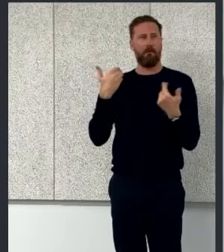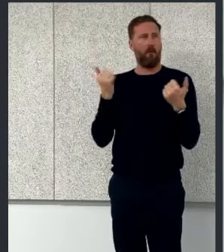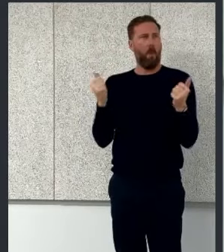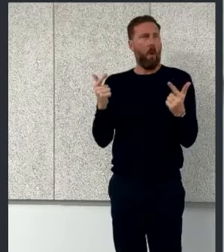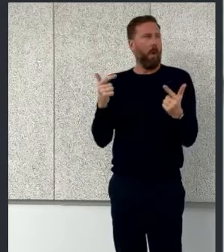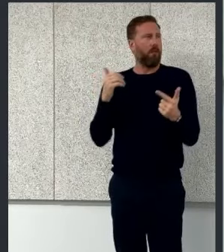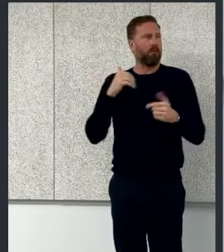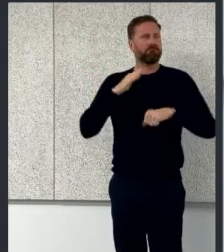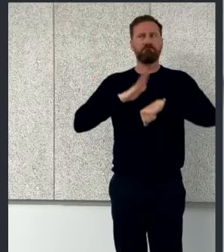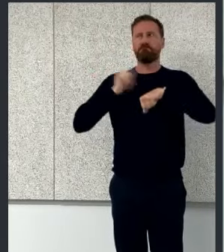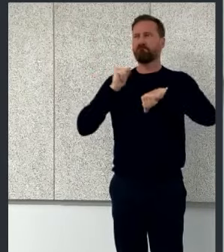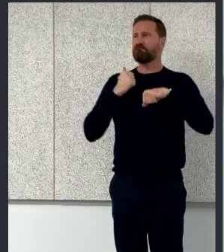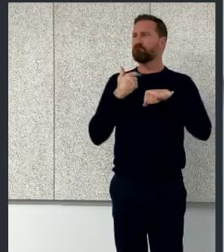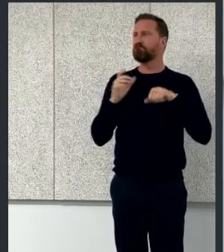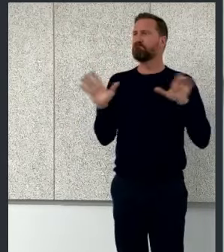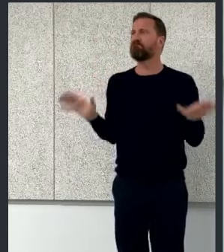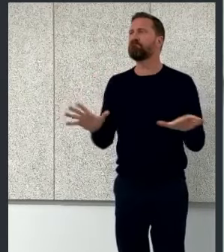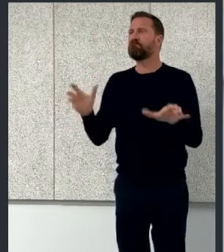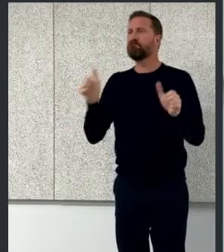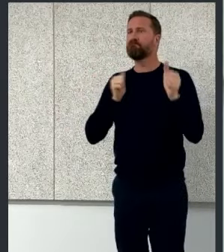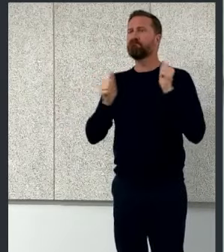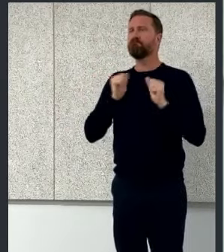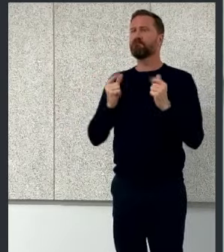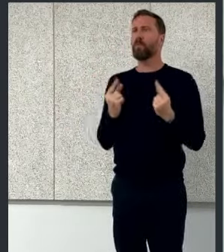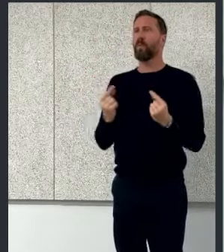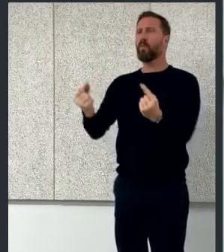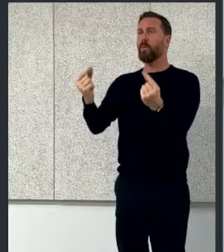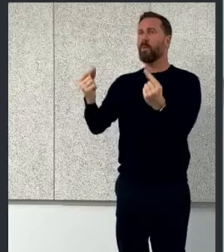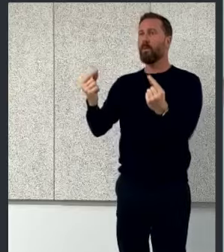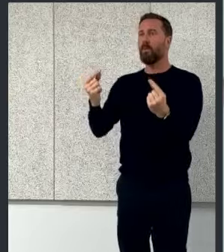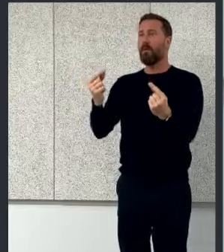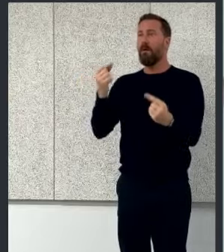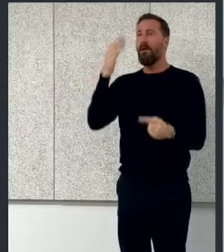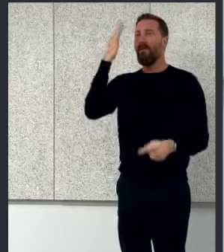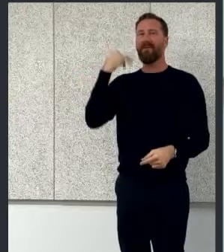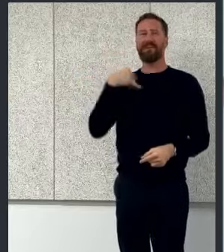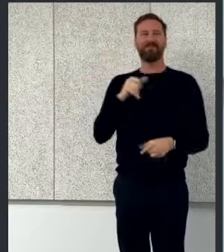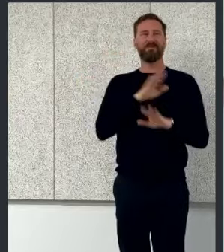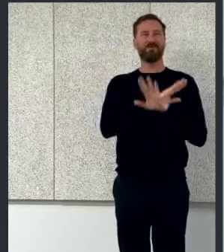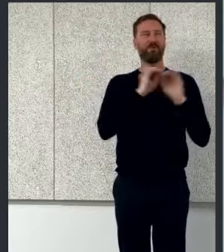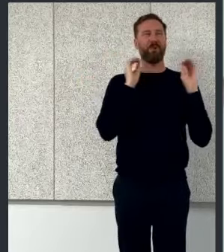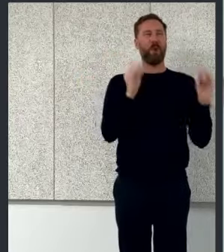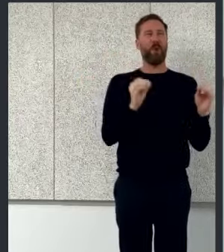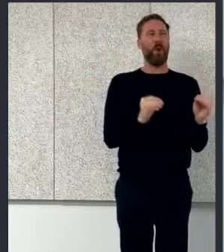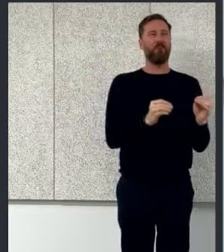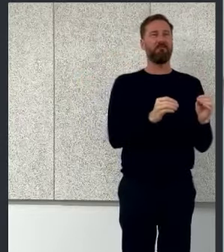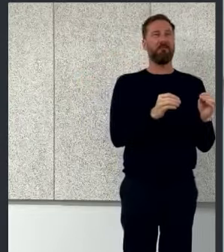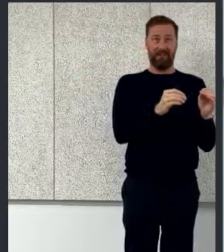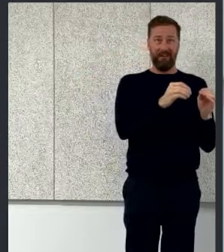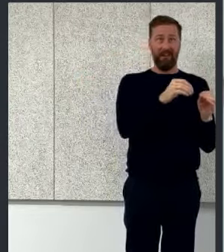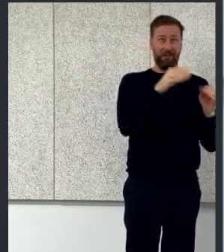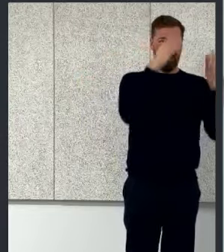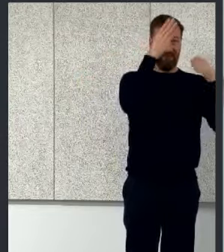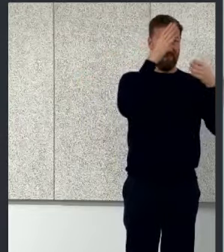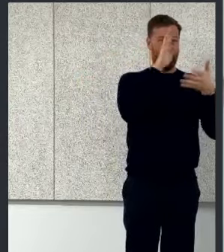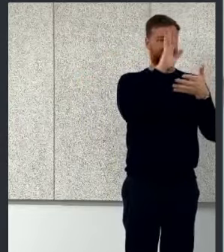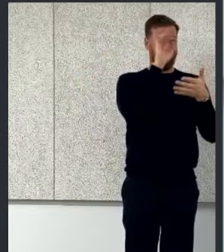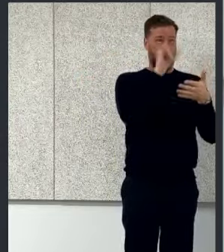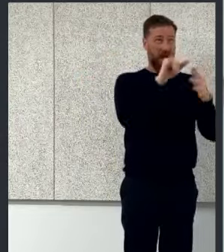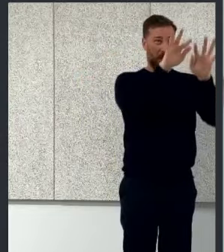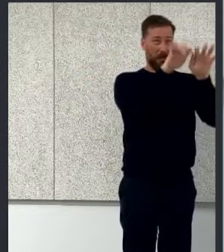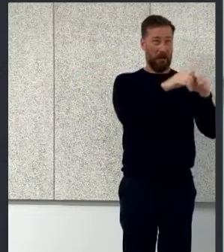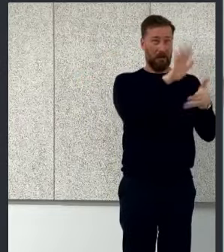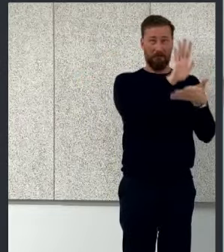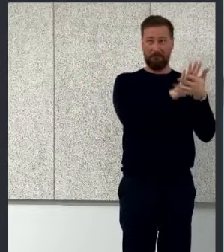right now to exercise, because there's not sort of a like, oh, copy paste that, we've done it. And I do